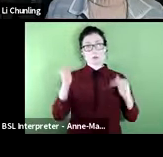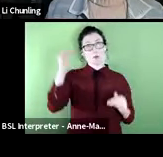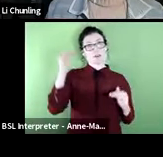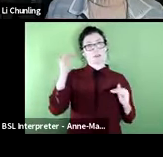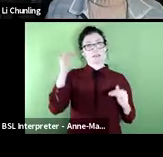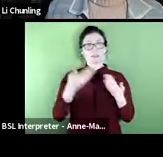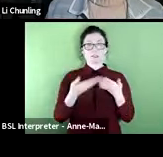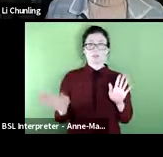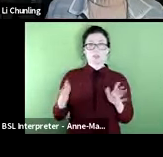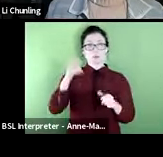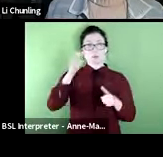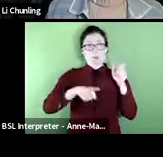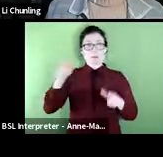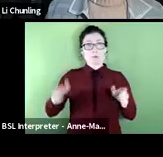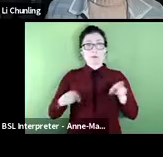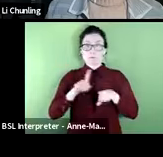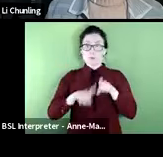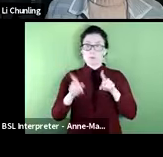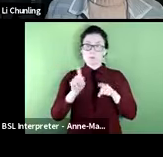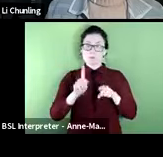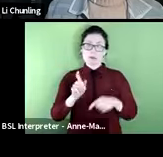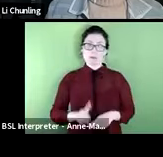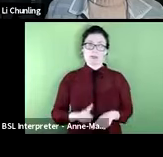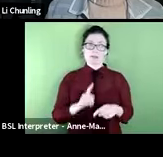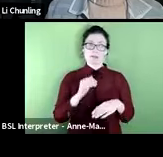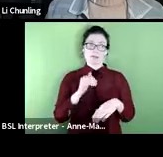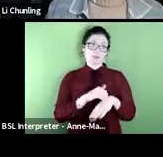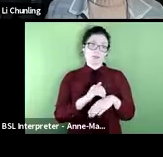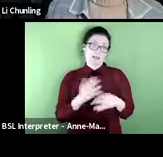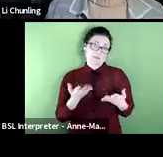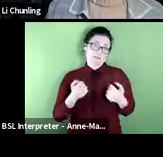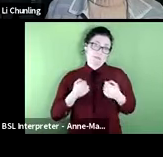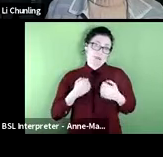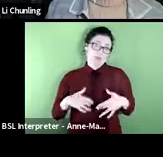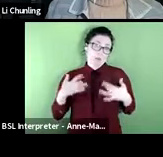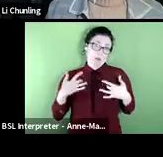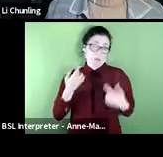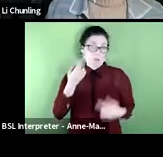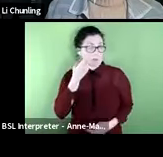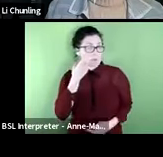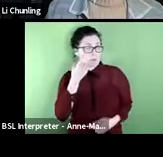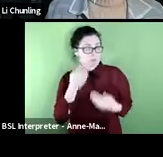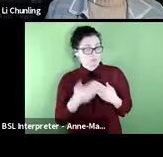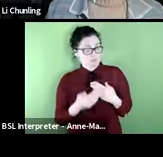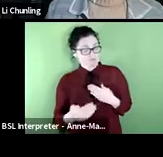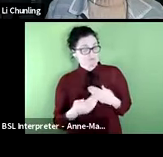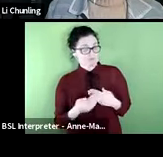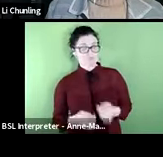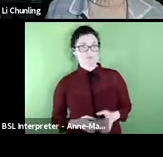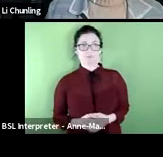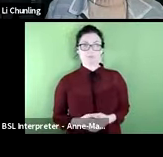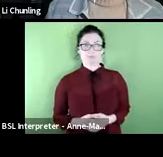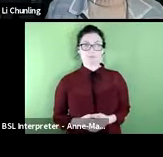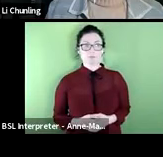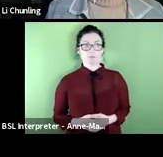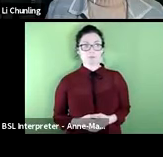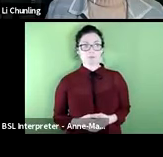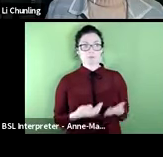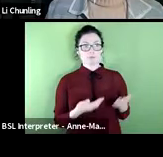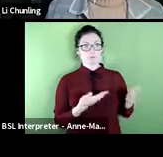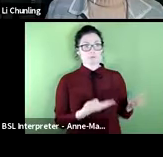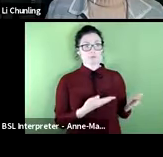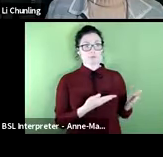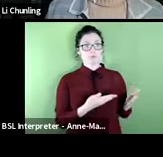general configuration on the top. That's my opinion. We'll see, but I think that. Yeah. André, you want to say something about